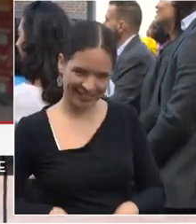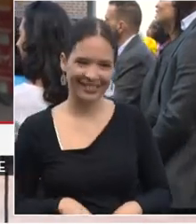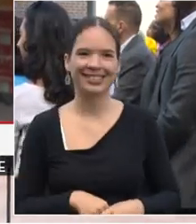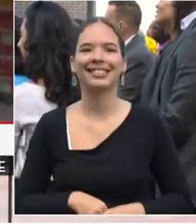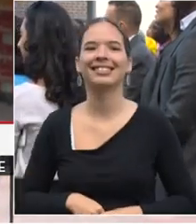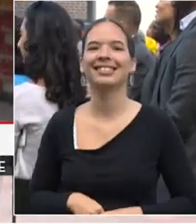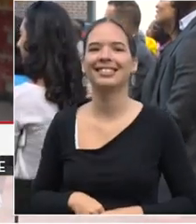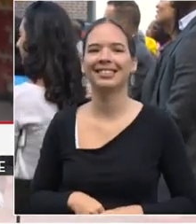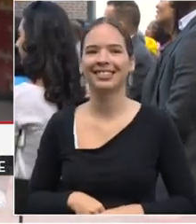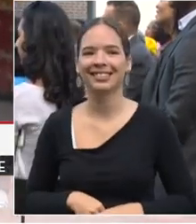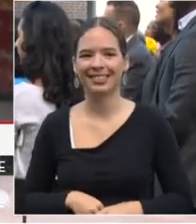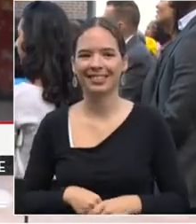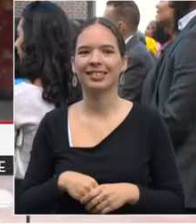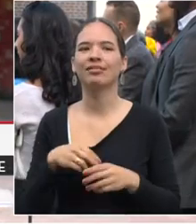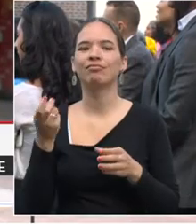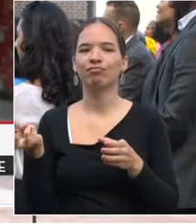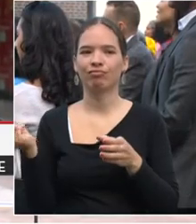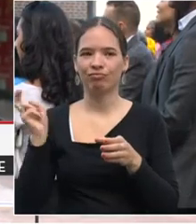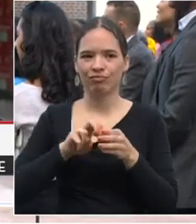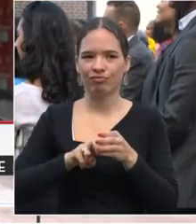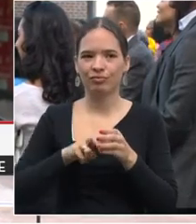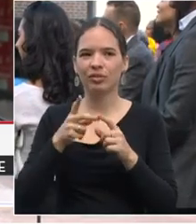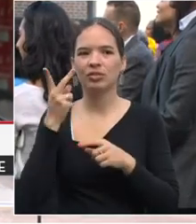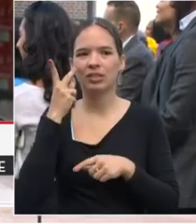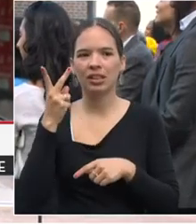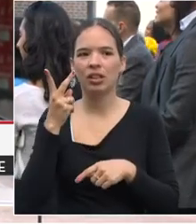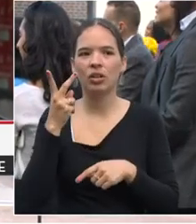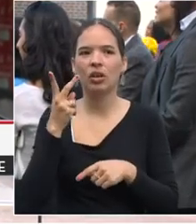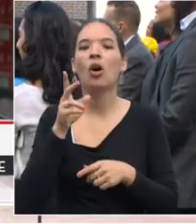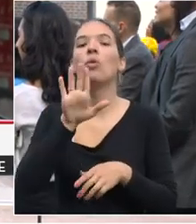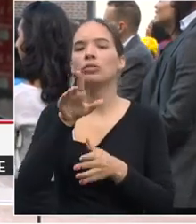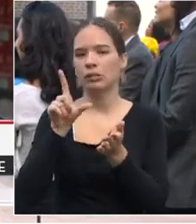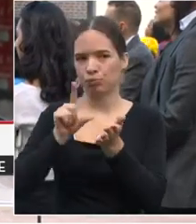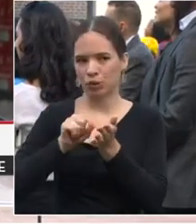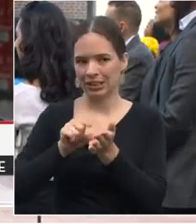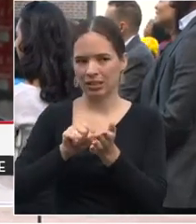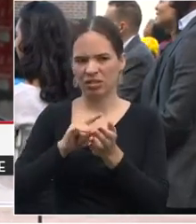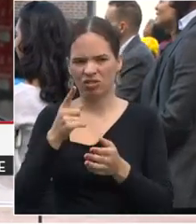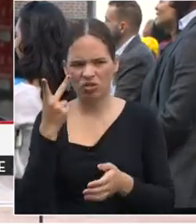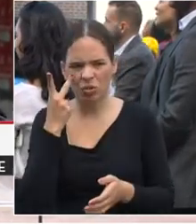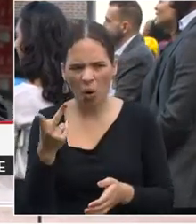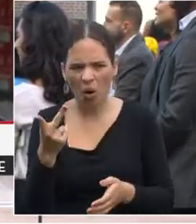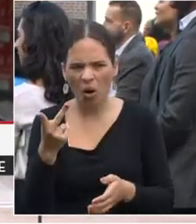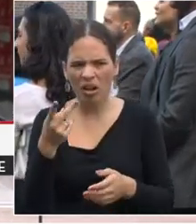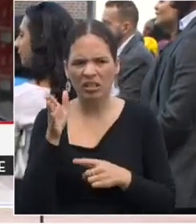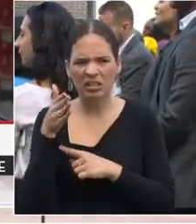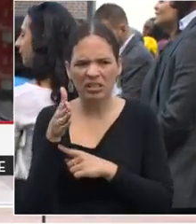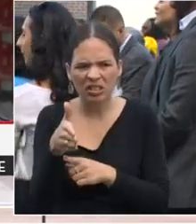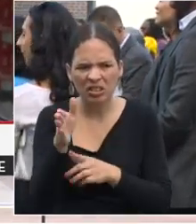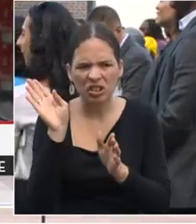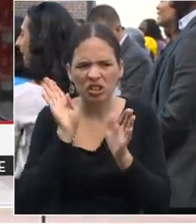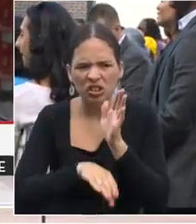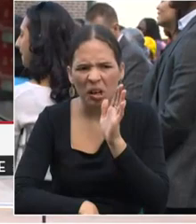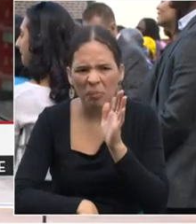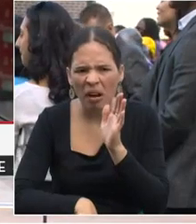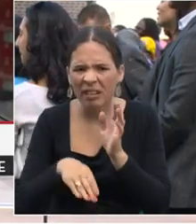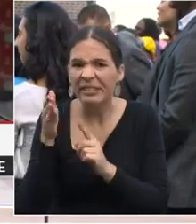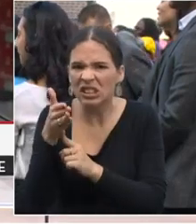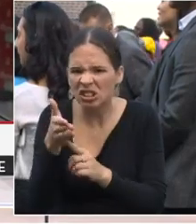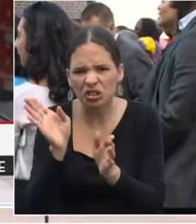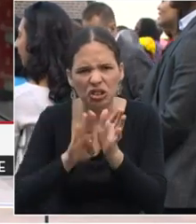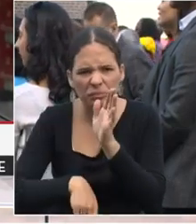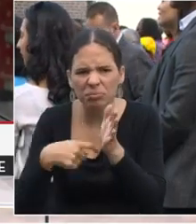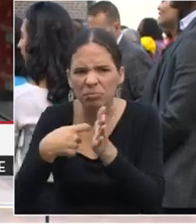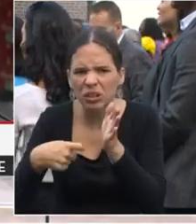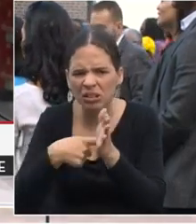And I said, Mayor, they've got salmon for $5.99 a pound. I don't know how they did it, but the community, I know, wow is right. But the community is going to be happy.